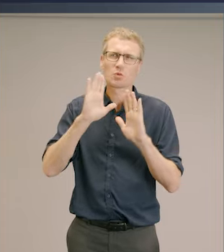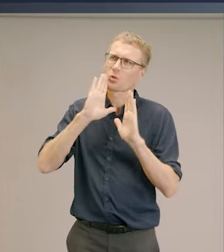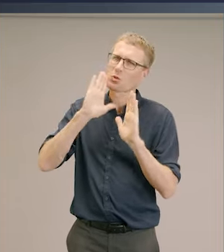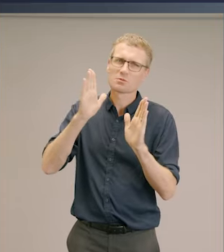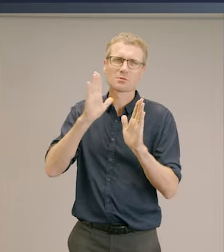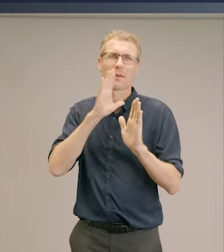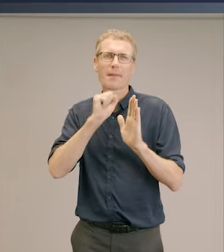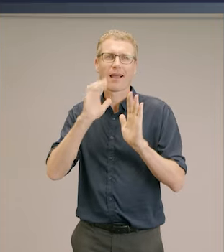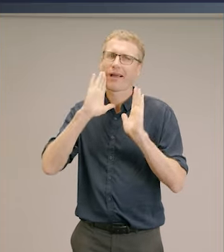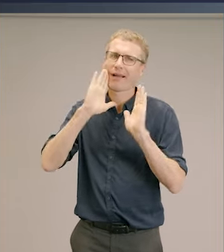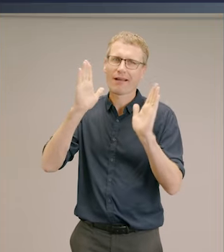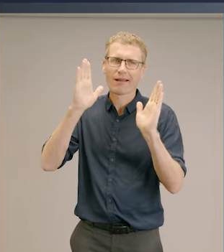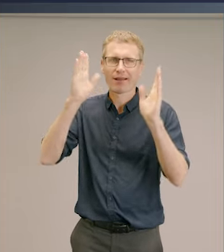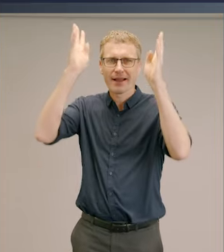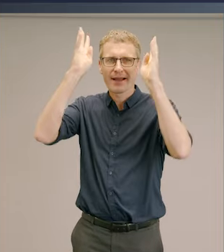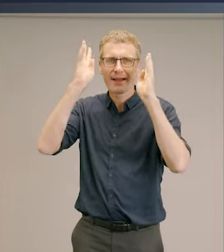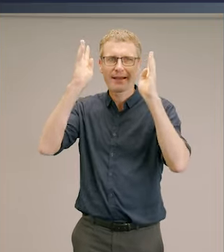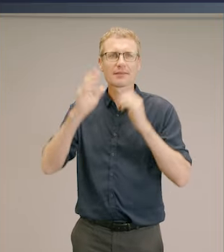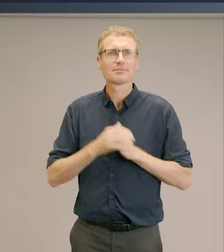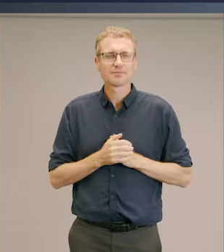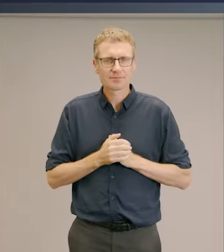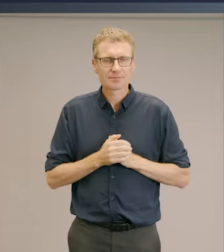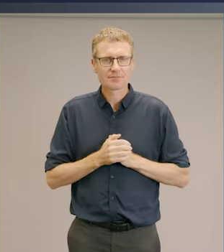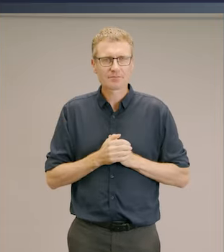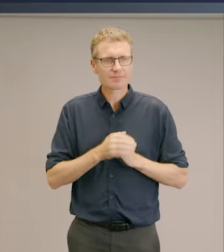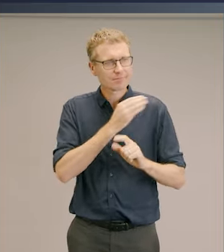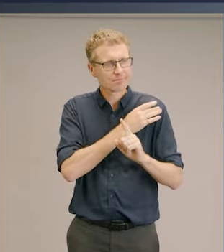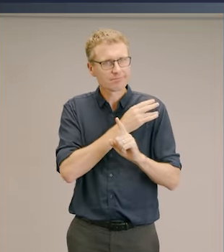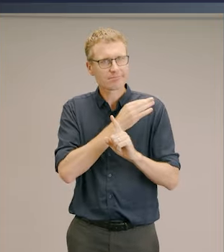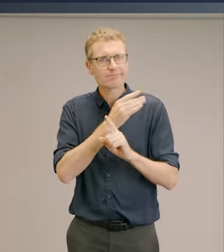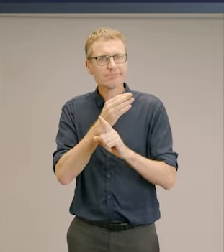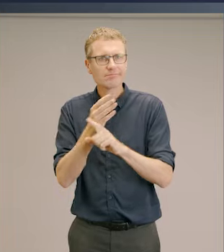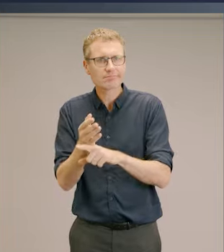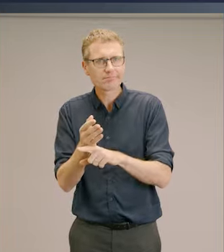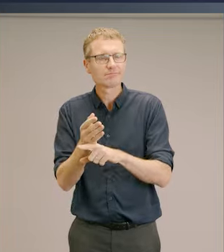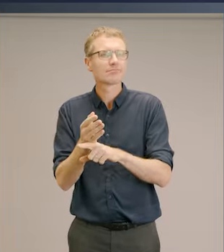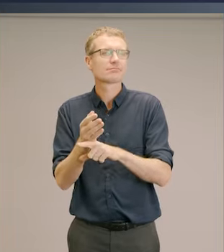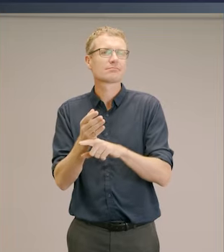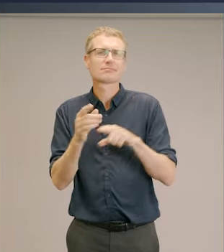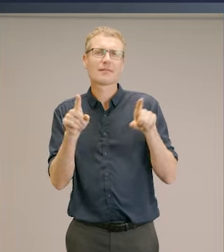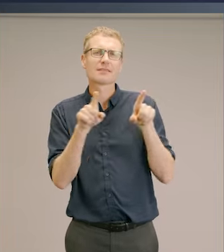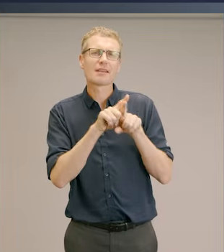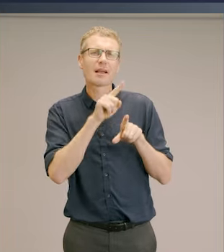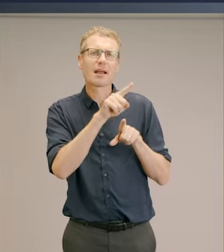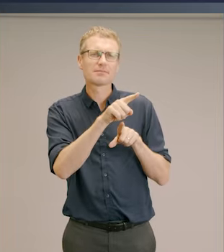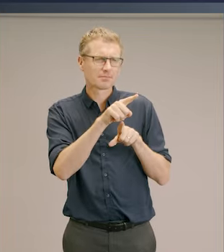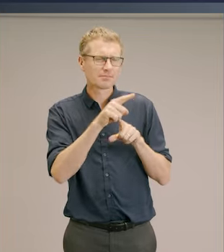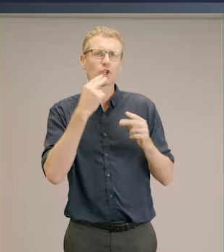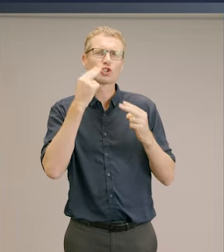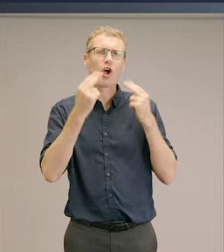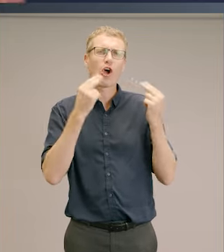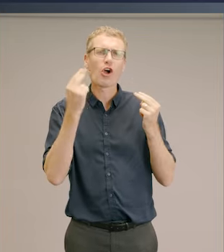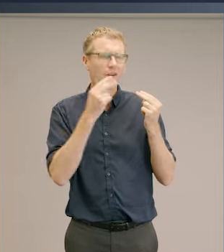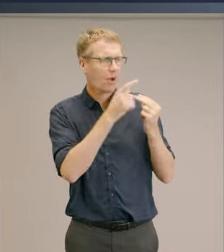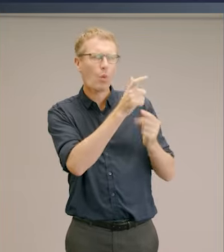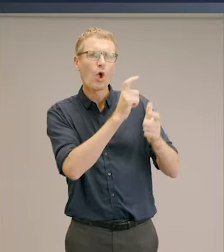Man, What a King. And a big part of that series was feeling so inspired by the words of the song that Barzi wrote that the team have